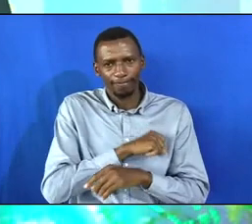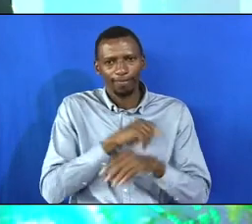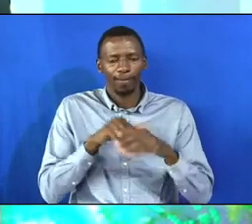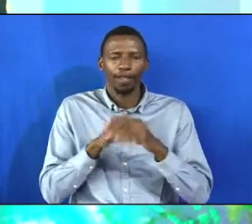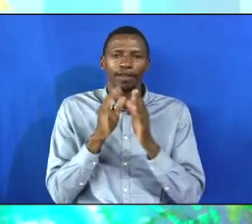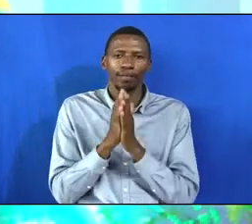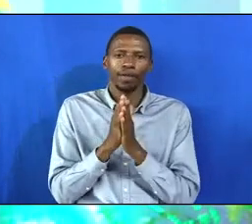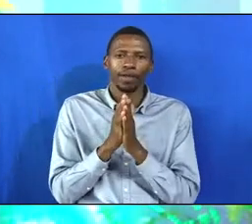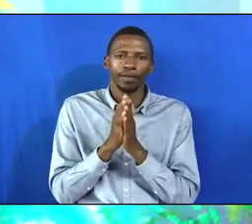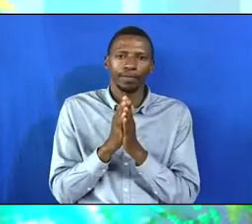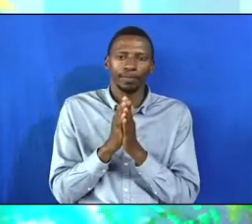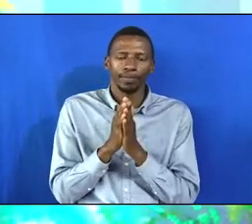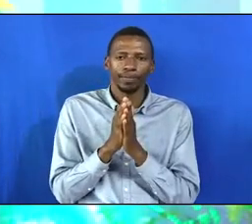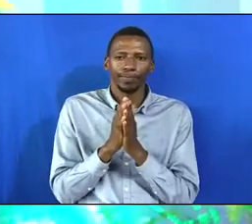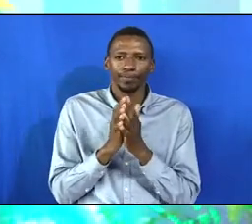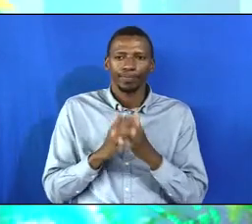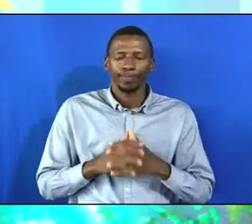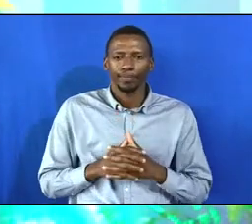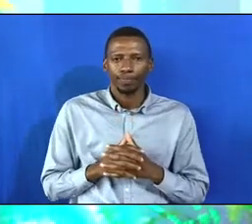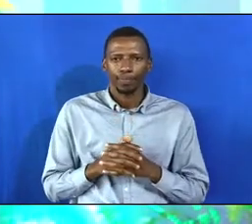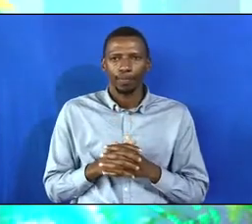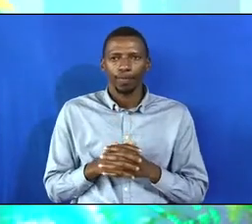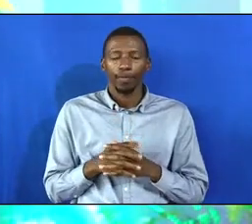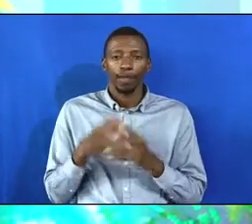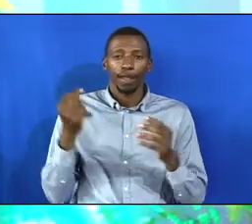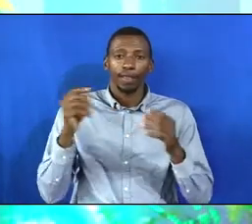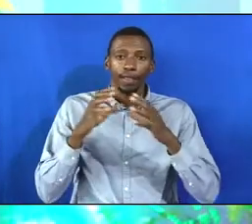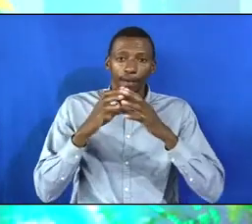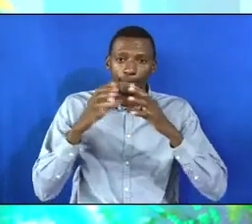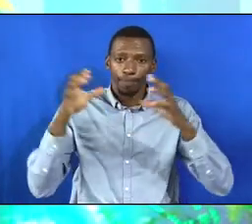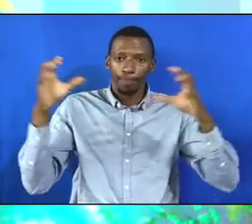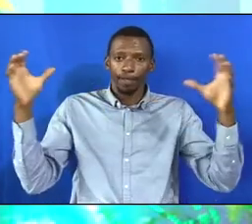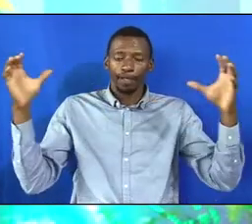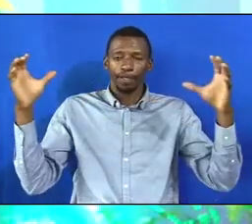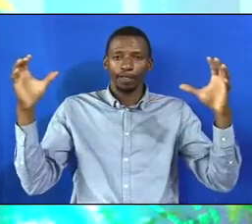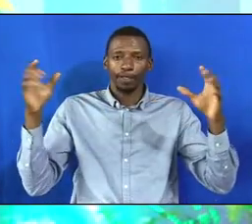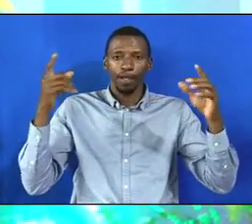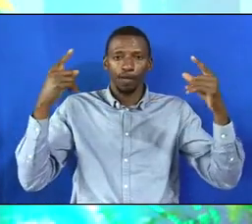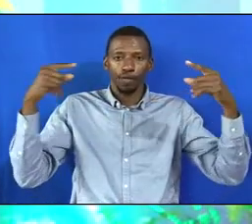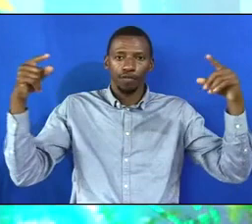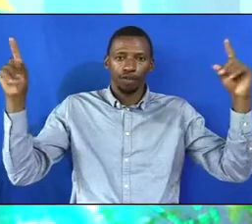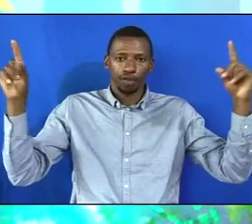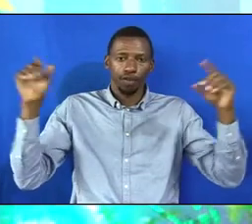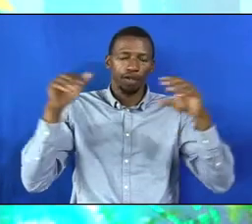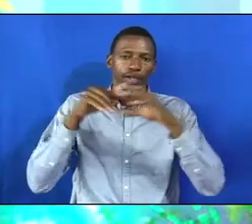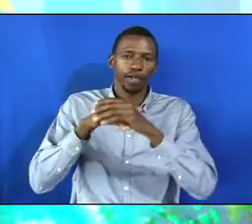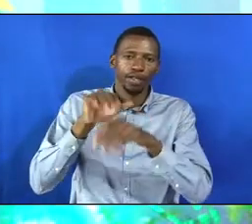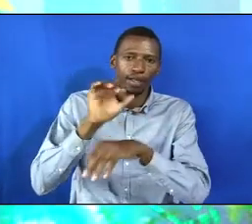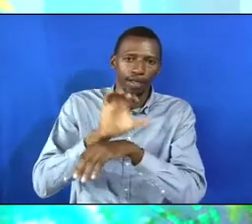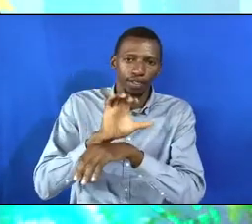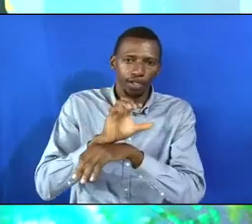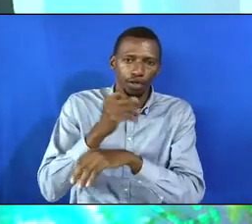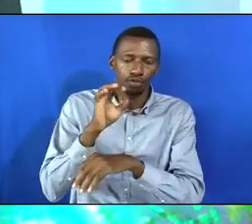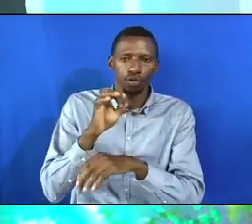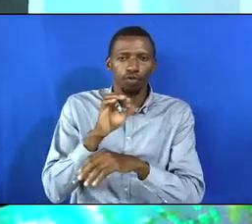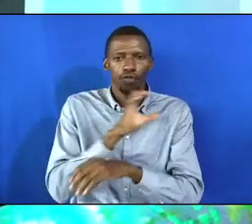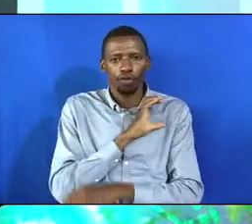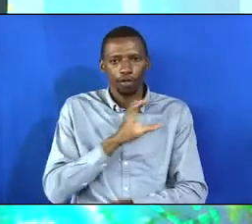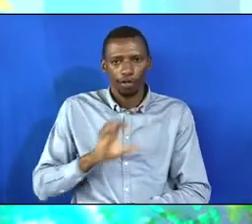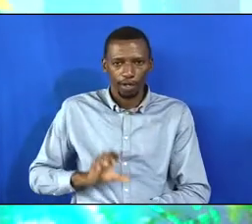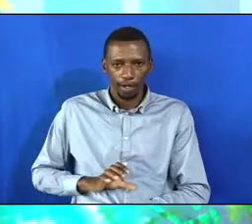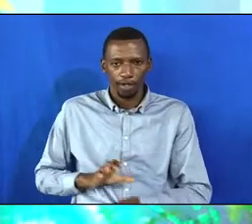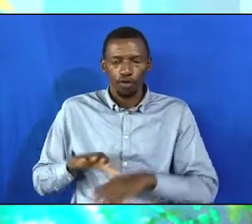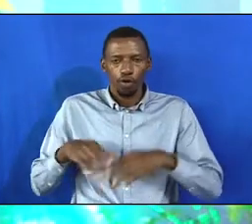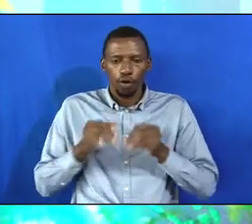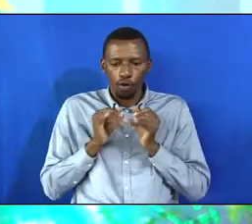Now listen to this statement here. The greatest victories to the Church of Christ or to the individual Christian are